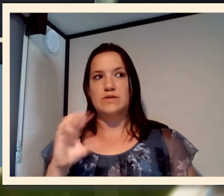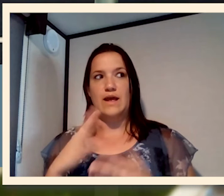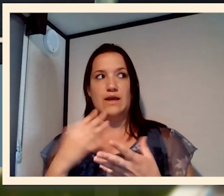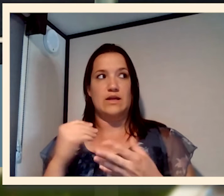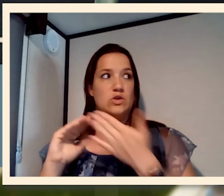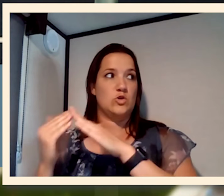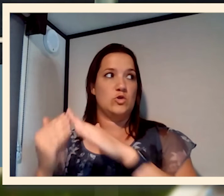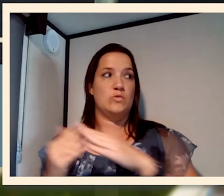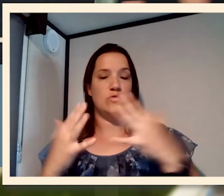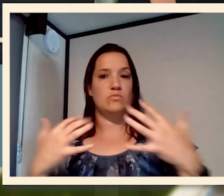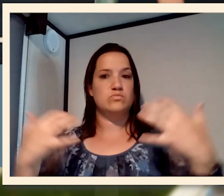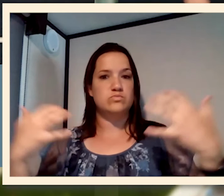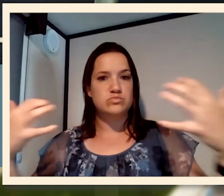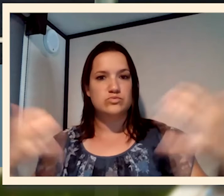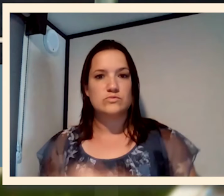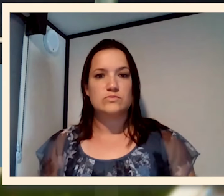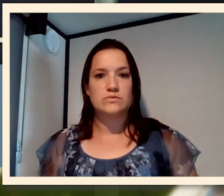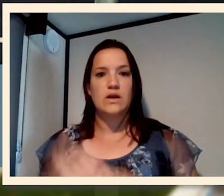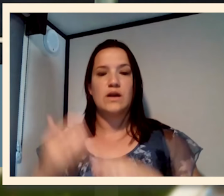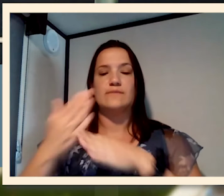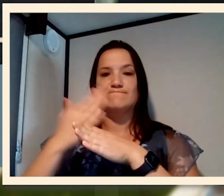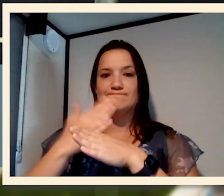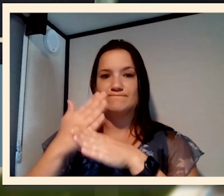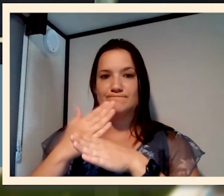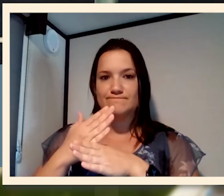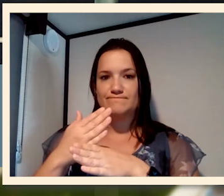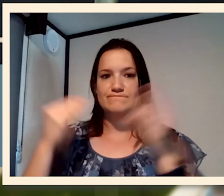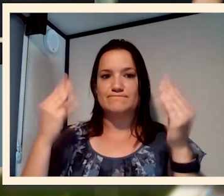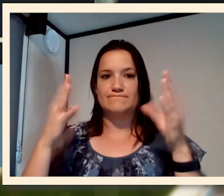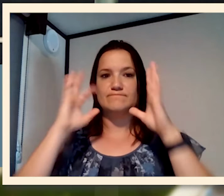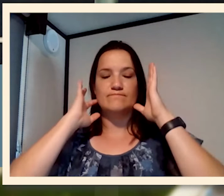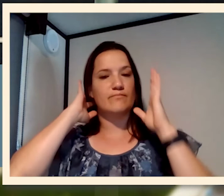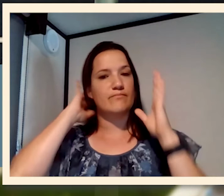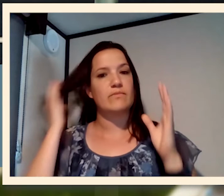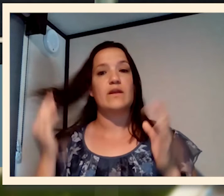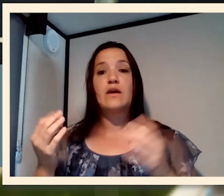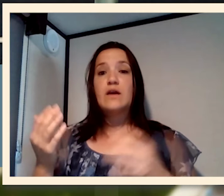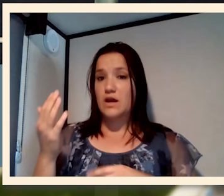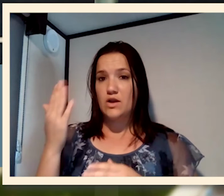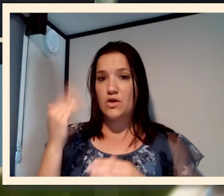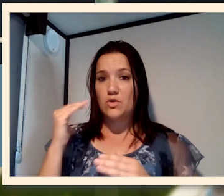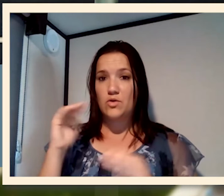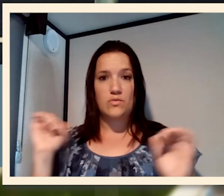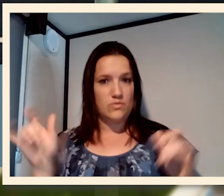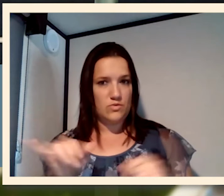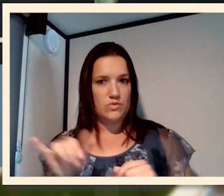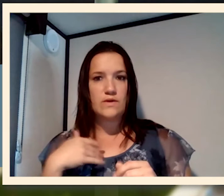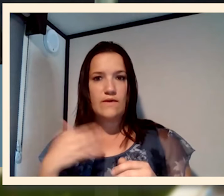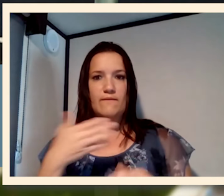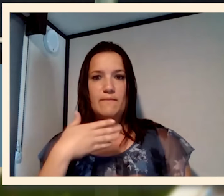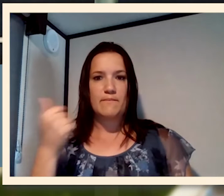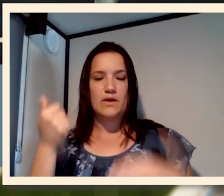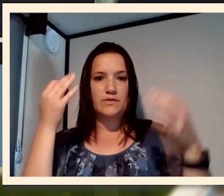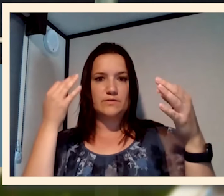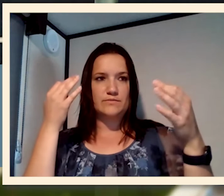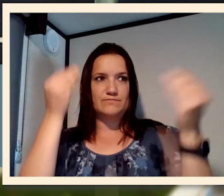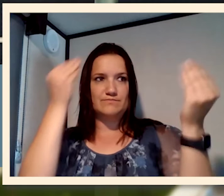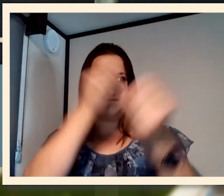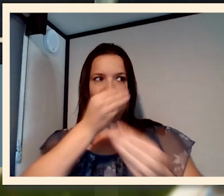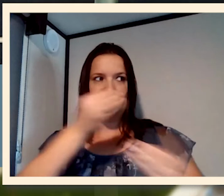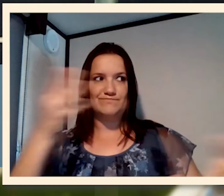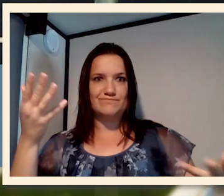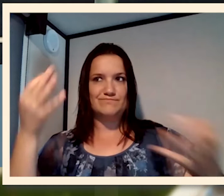with stakeholders and a broader community audience, mm-hmm. To really be able to share all of that at the same time. Okay. And I hope we also